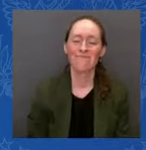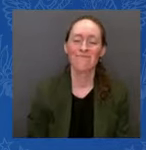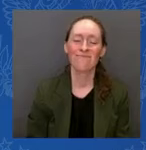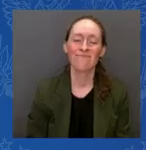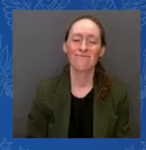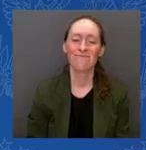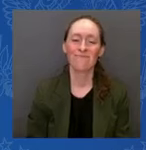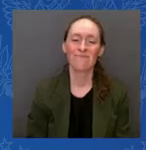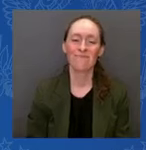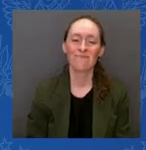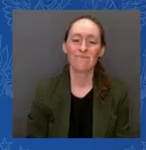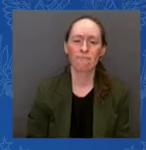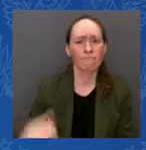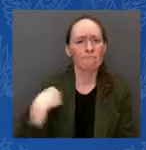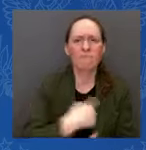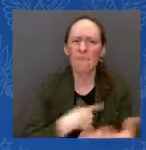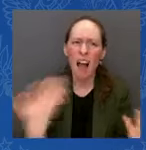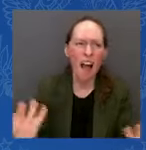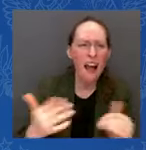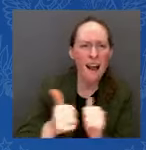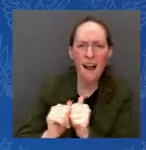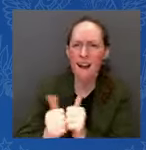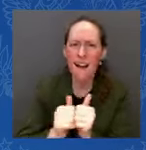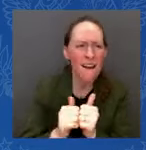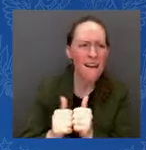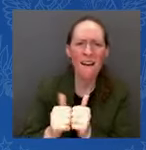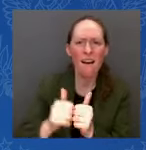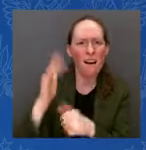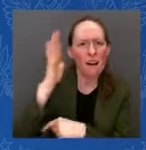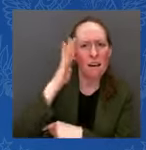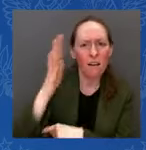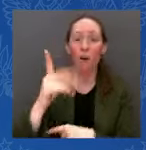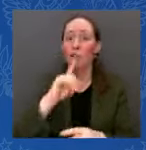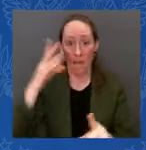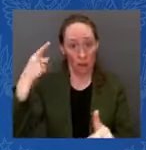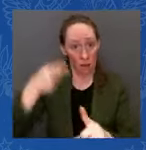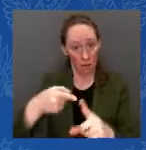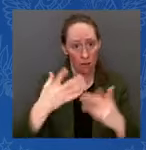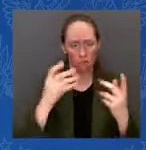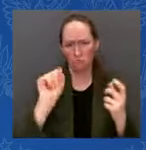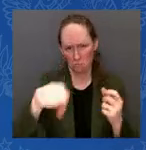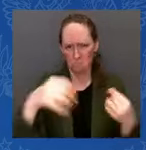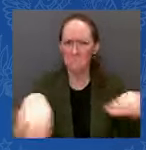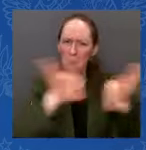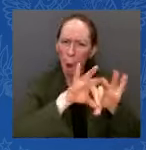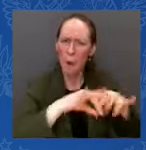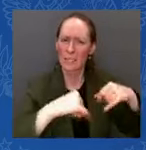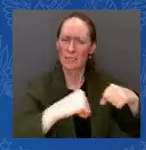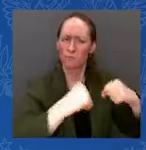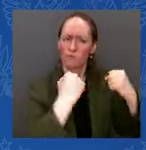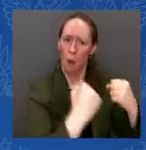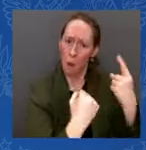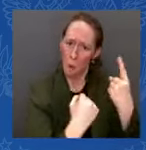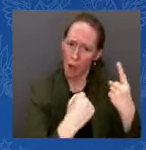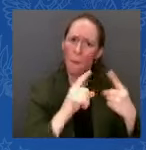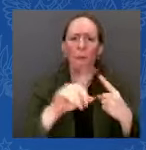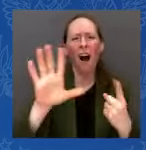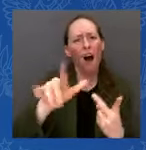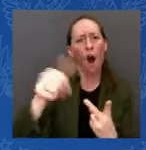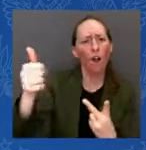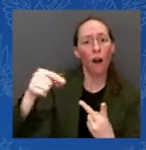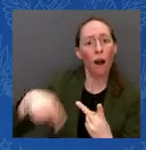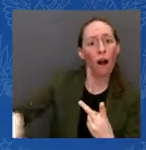our defence forces, but by the hard work and know-how of our scientists and engineers, our technicians